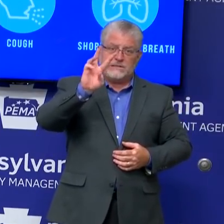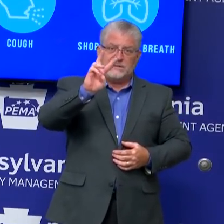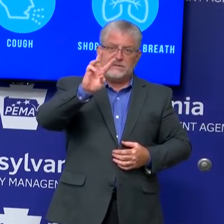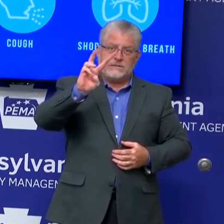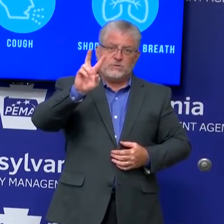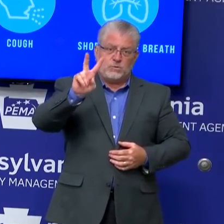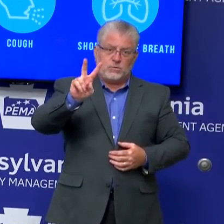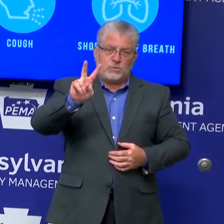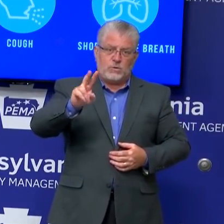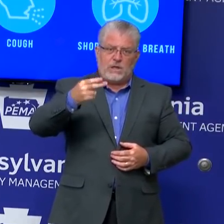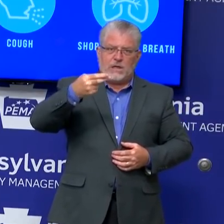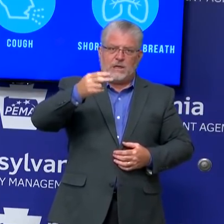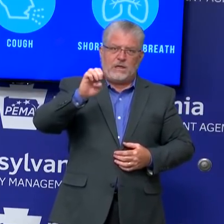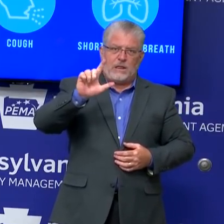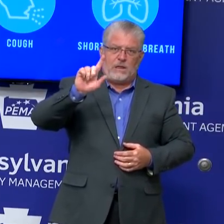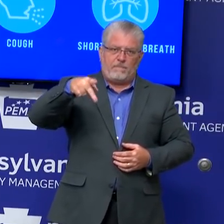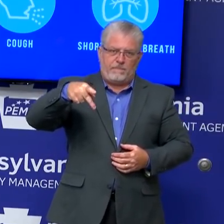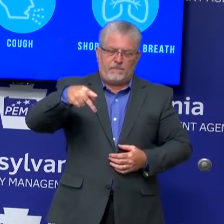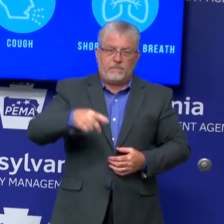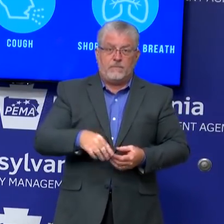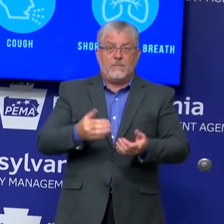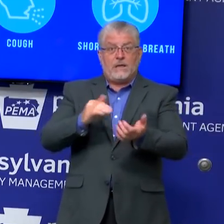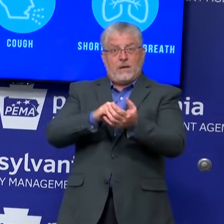1-800-662-HELP. Again,